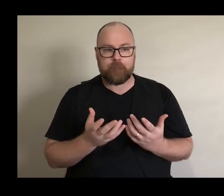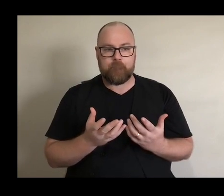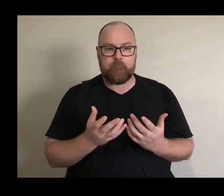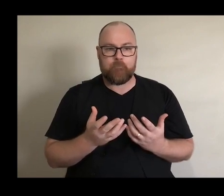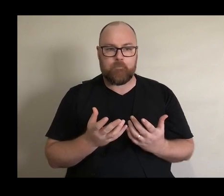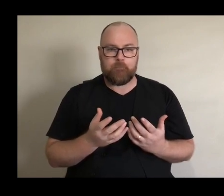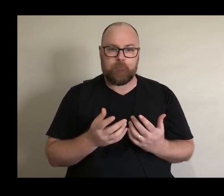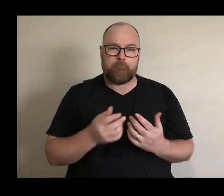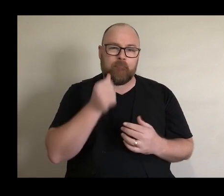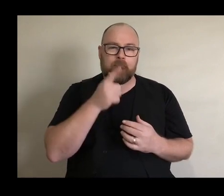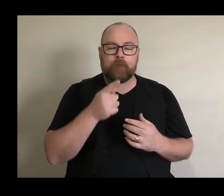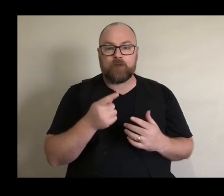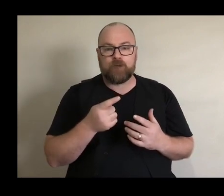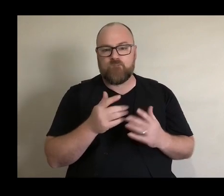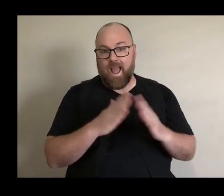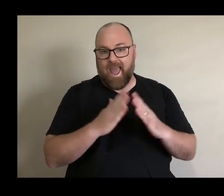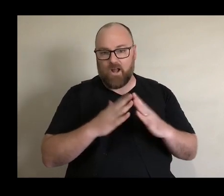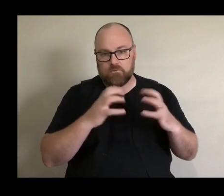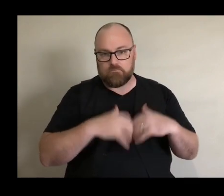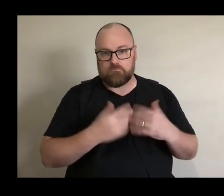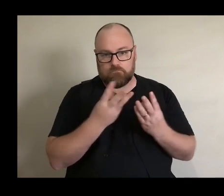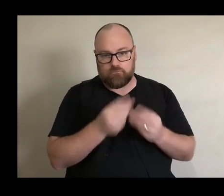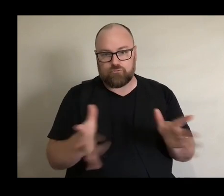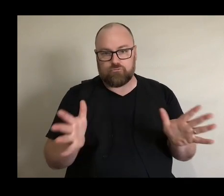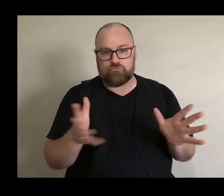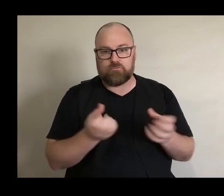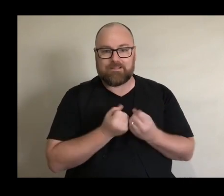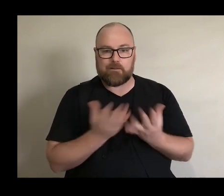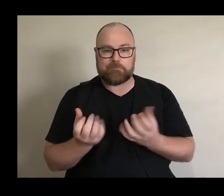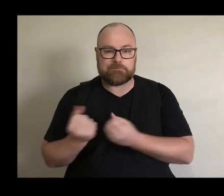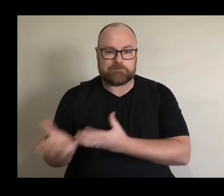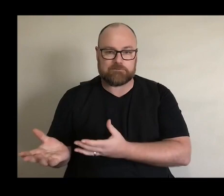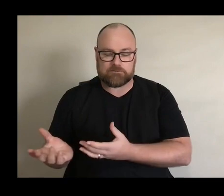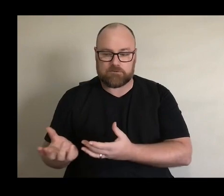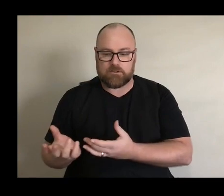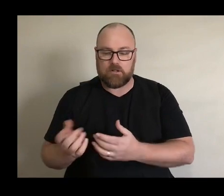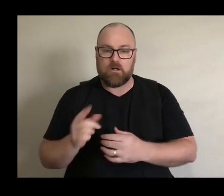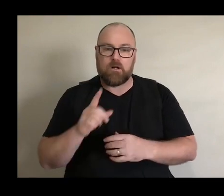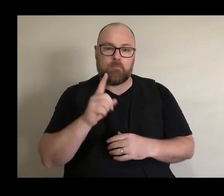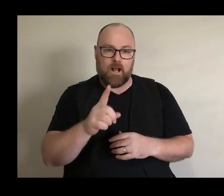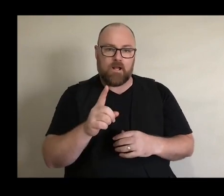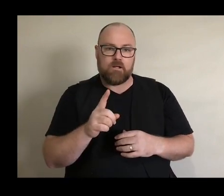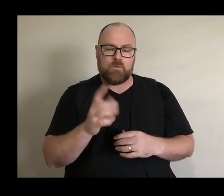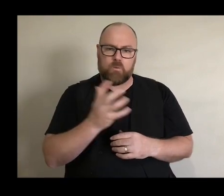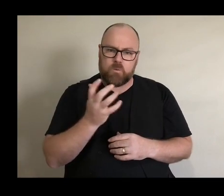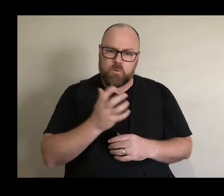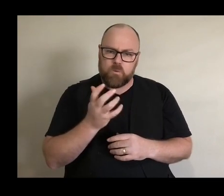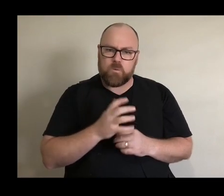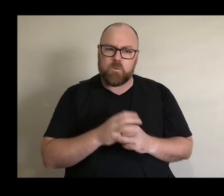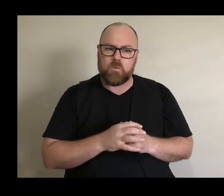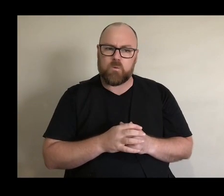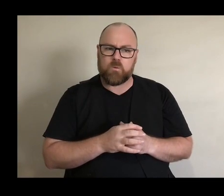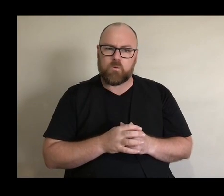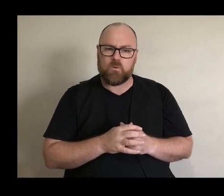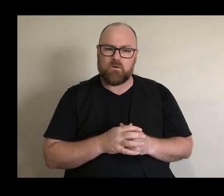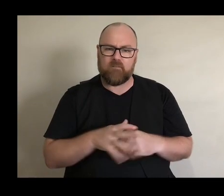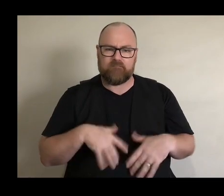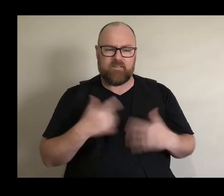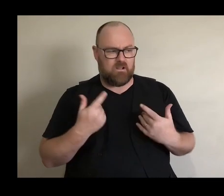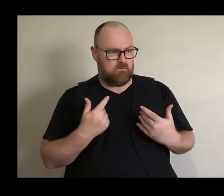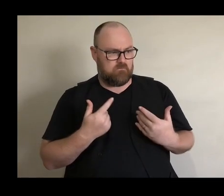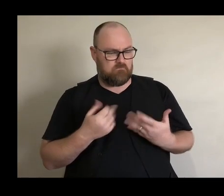you know, the loss of homes and many other things, but was the profound sense of